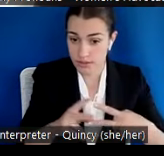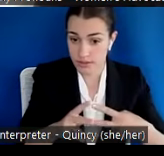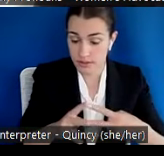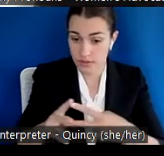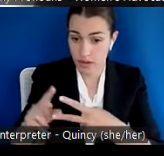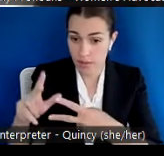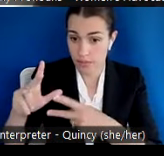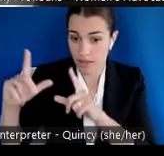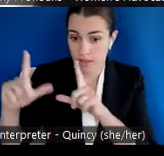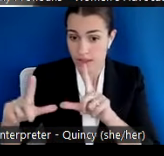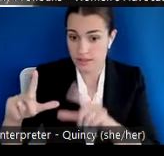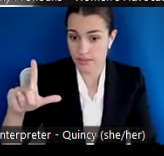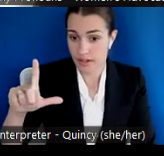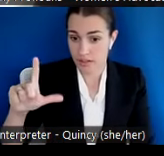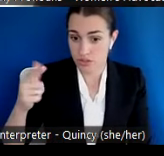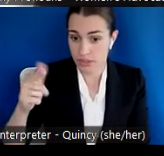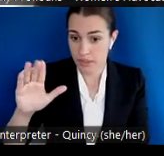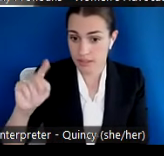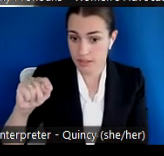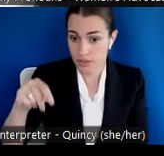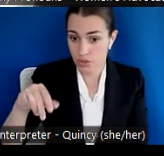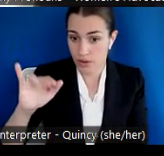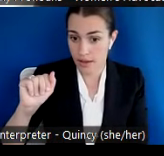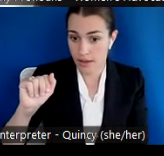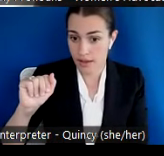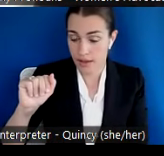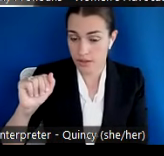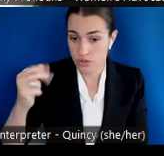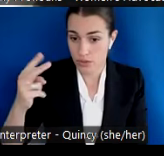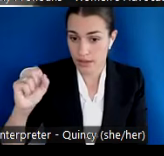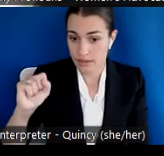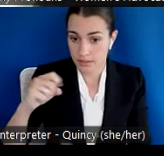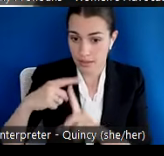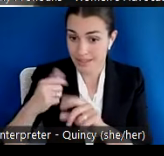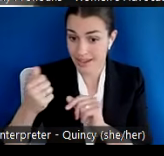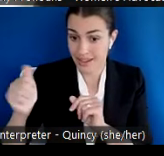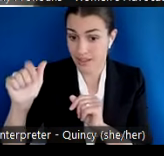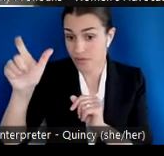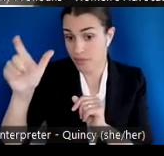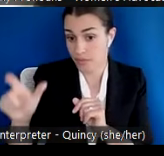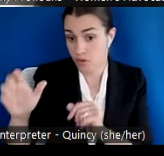LGBTQIA2+ survivor? Anything from the right side stand out to anyone?